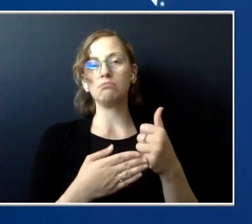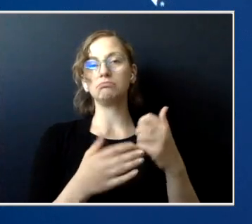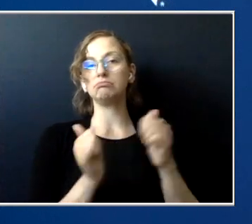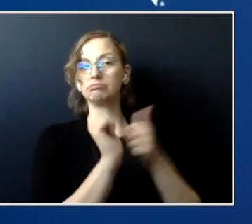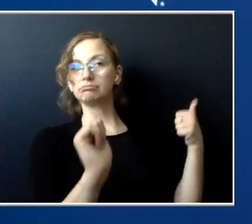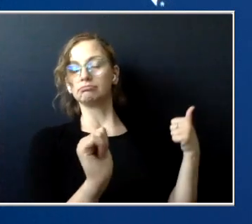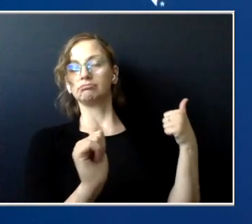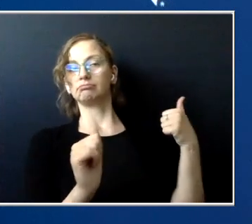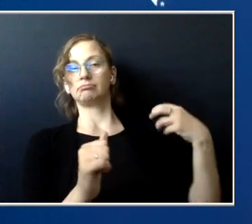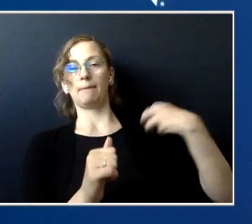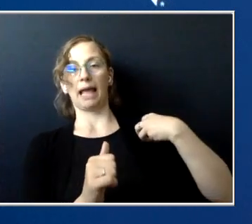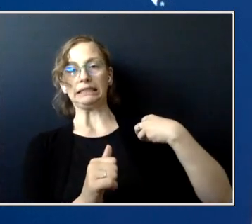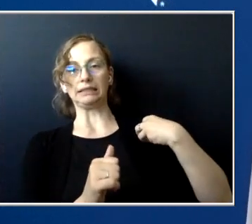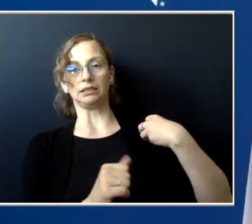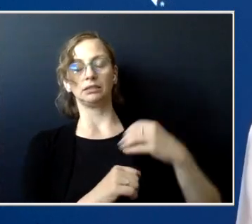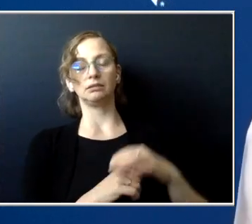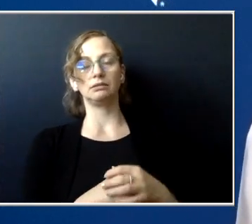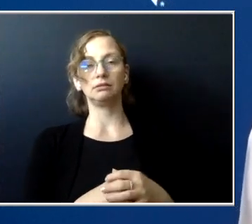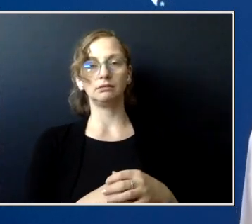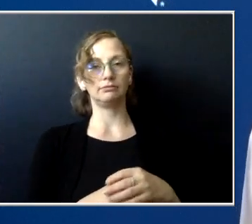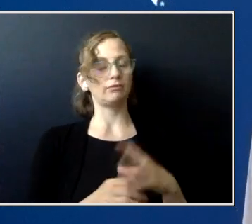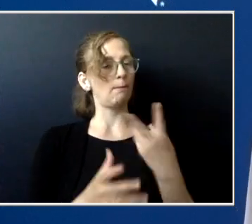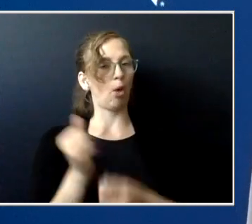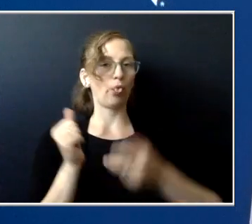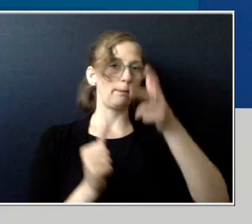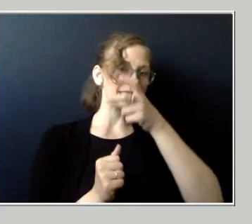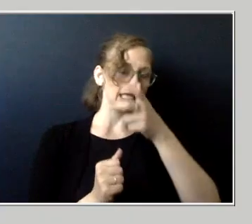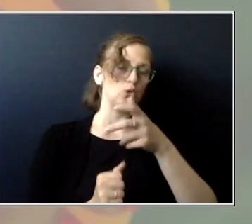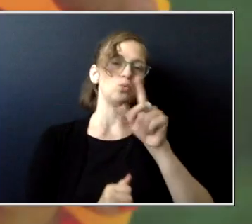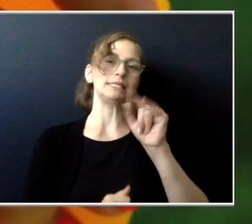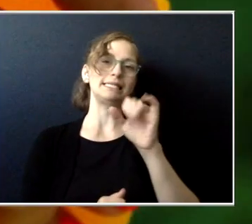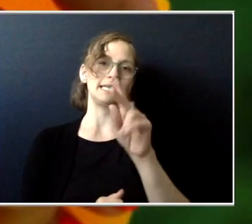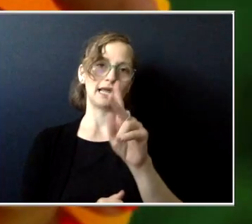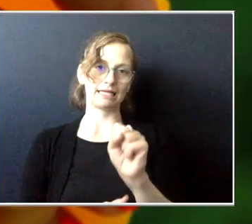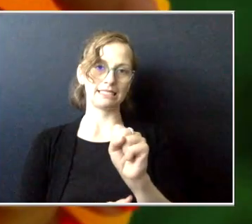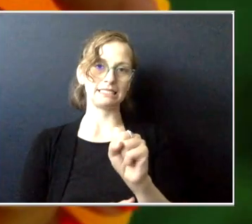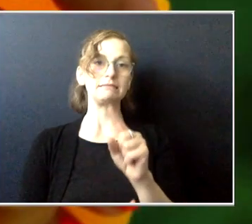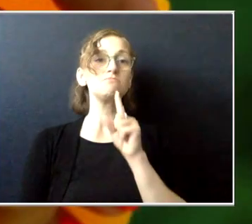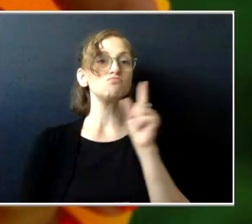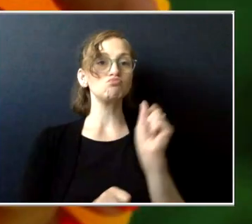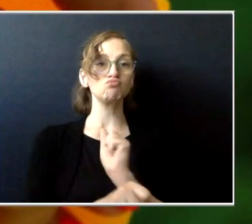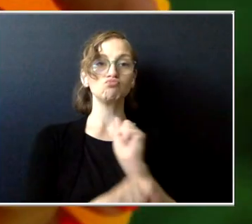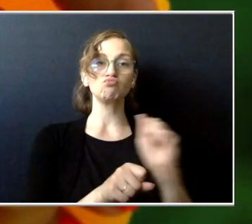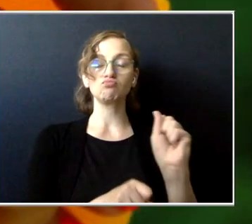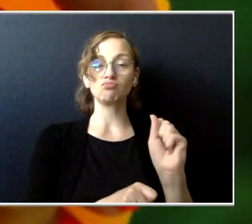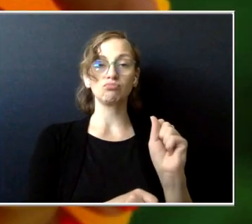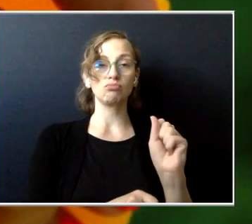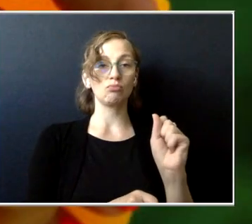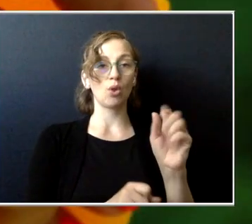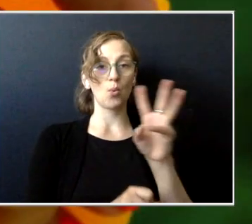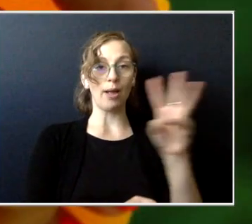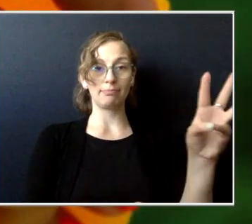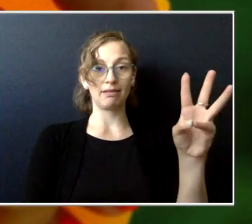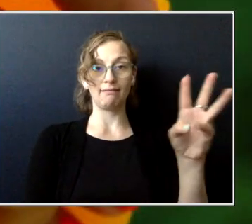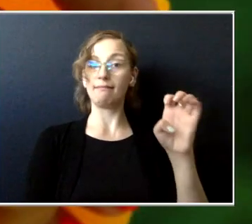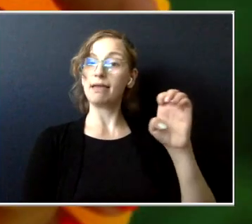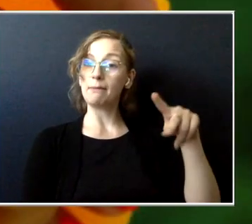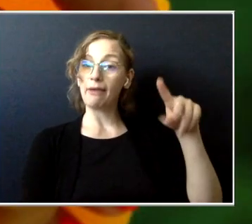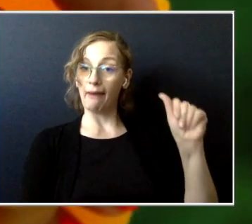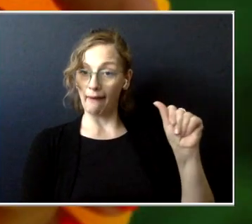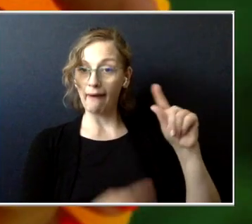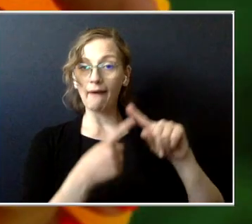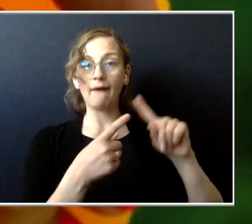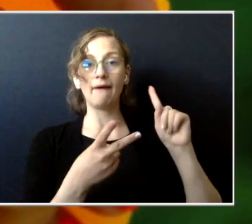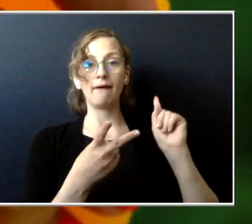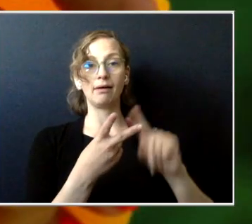ticks. They both work very well. There are websites, the EPA website, but also the CDC website will